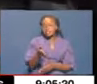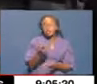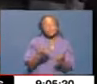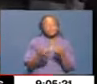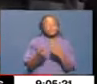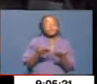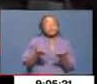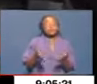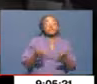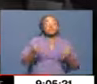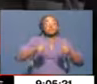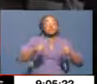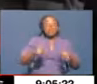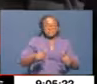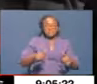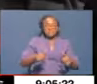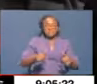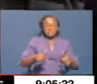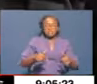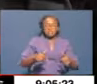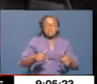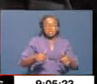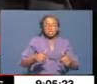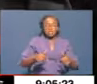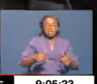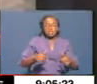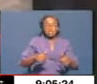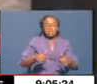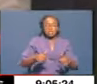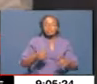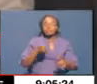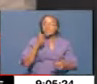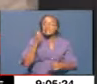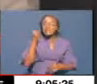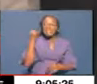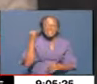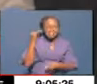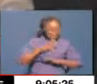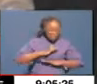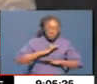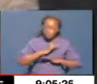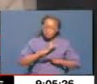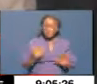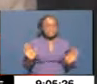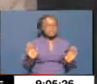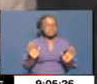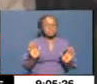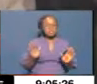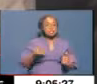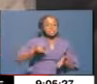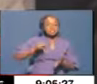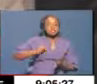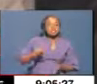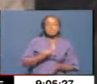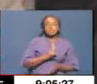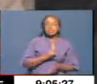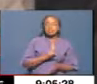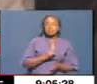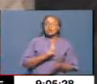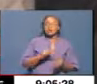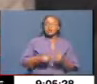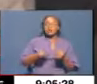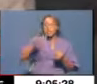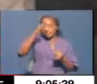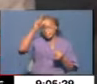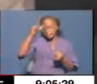Tumekuja hapa siku ya leo. We said enough is enough. The senators, who included John Kinywa of Laikipia, called